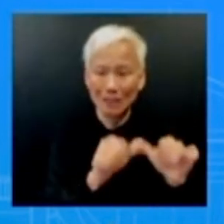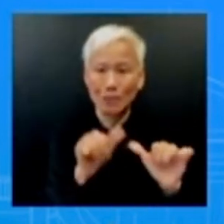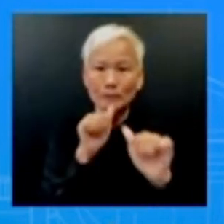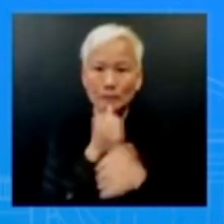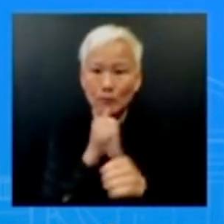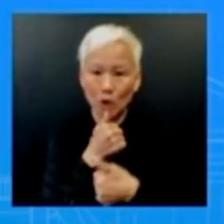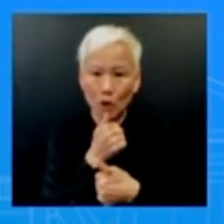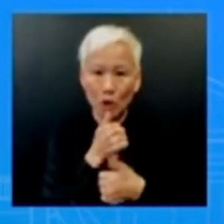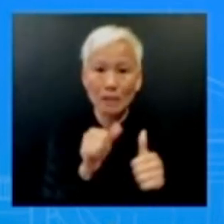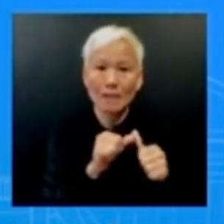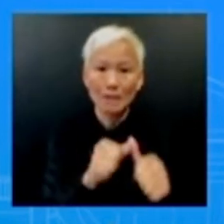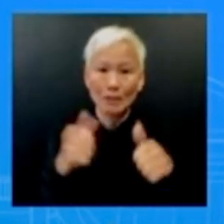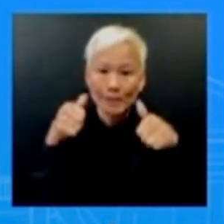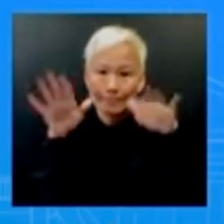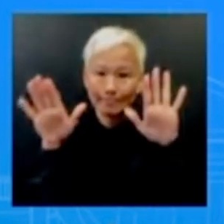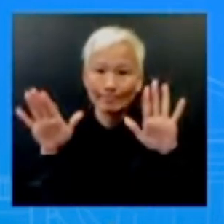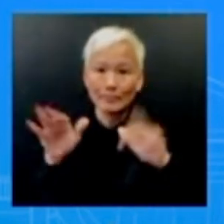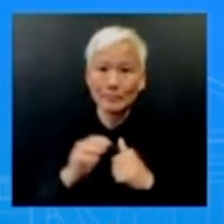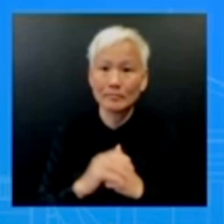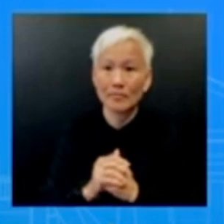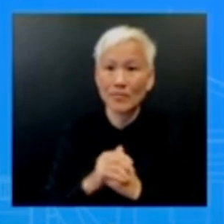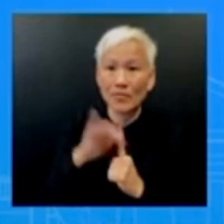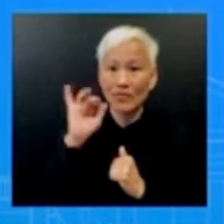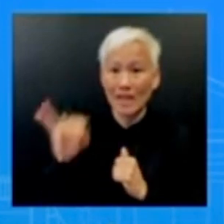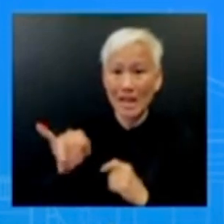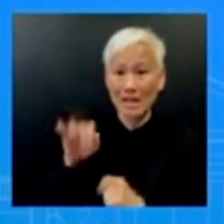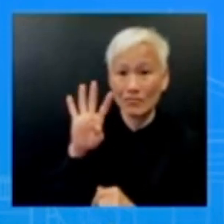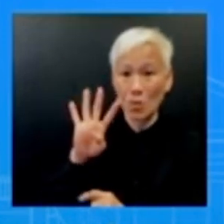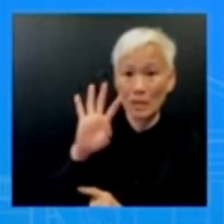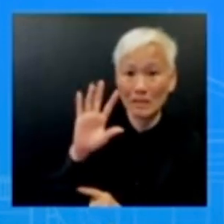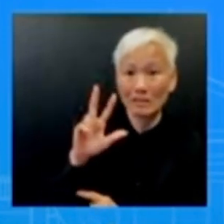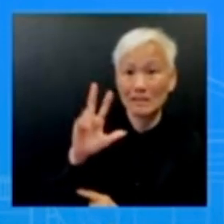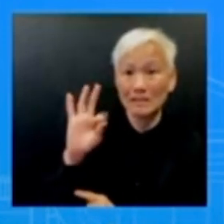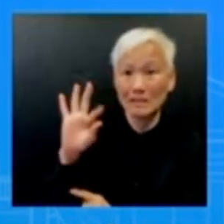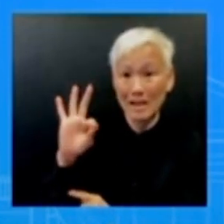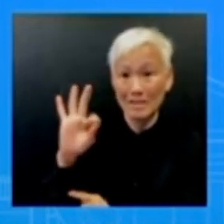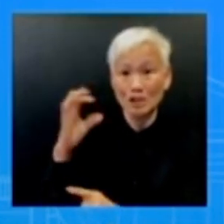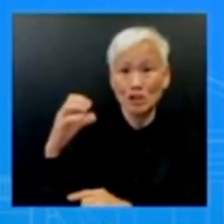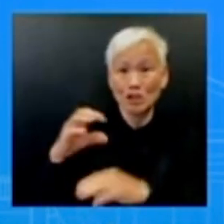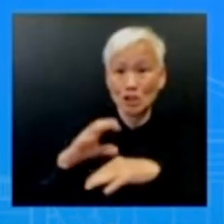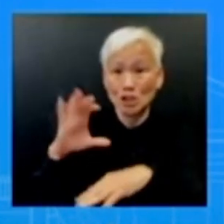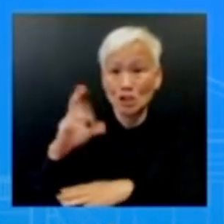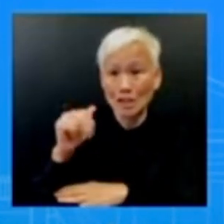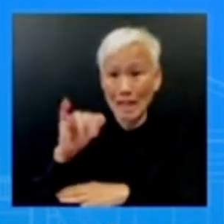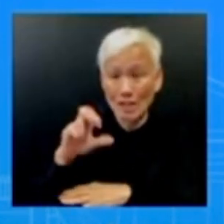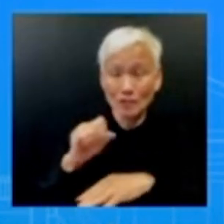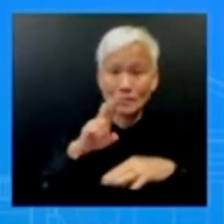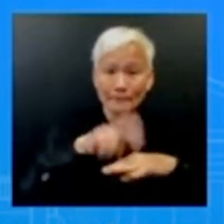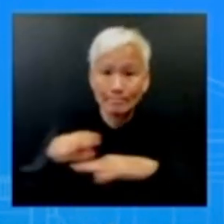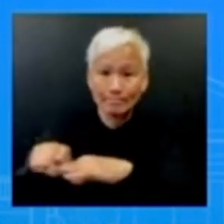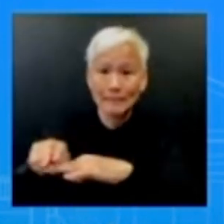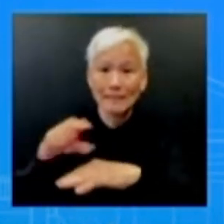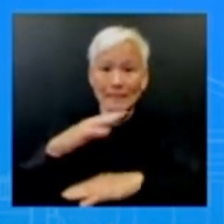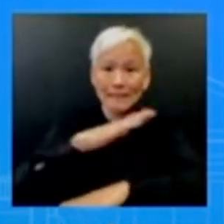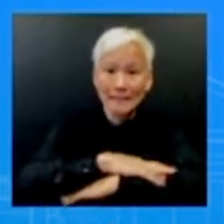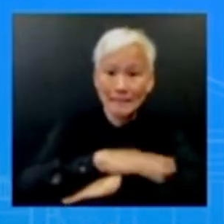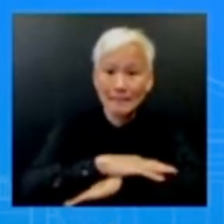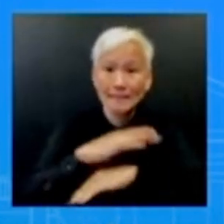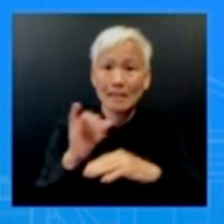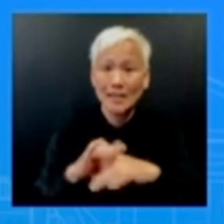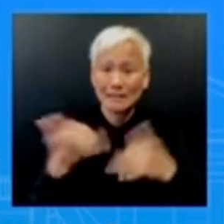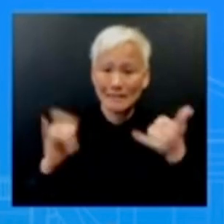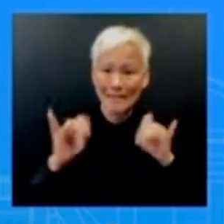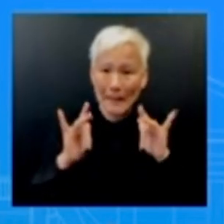at 4,399 dinner tables that are empty. And it's important for us always to remember that and never forget the bravery, the courage,